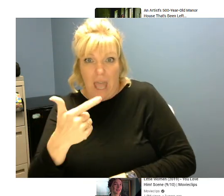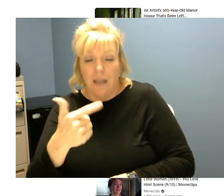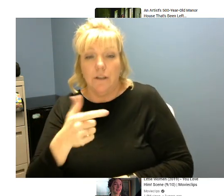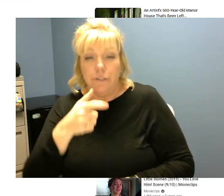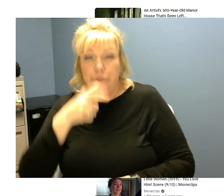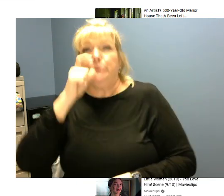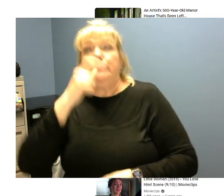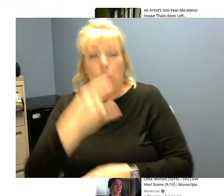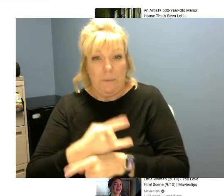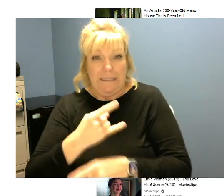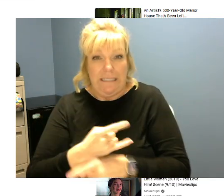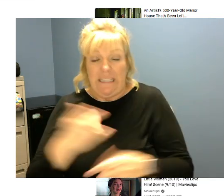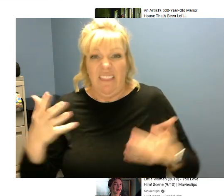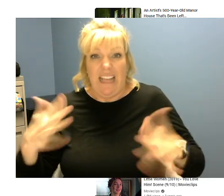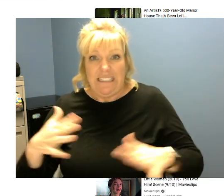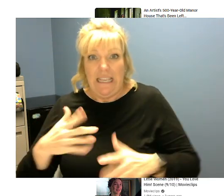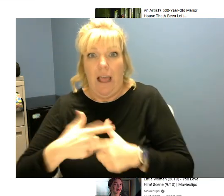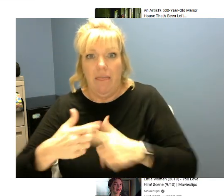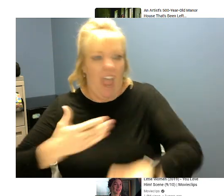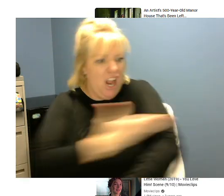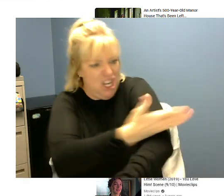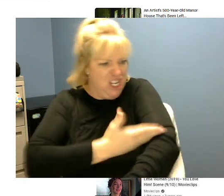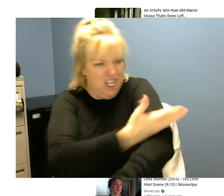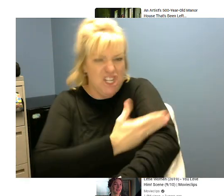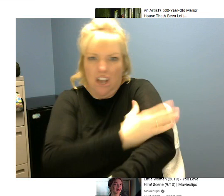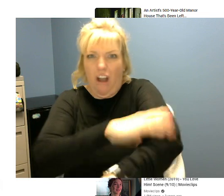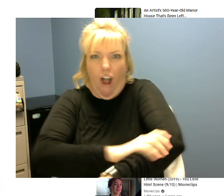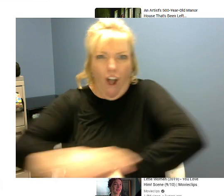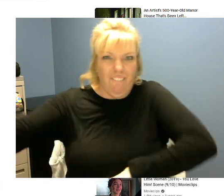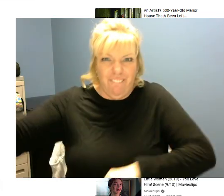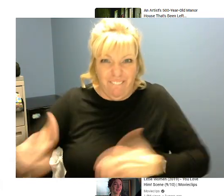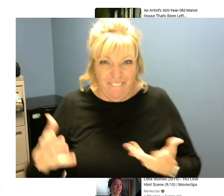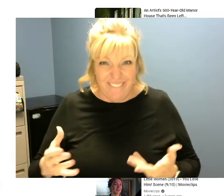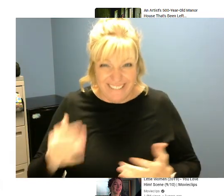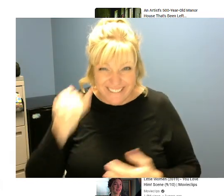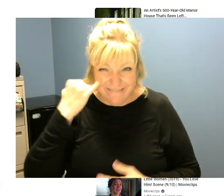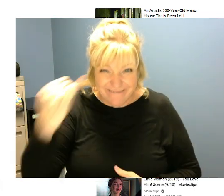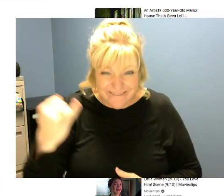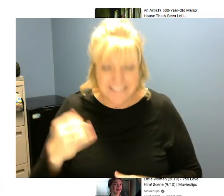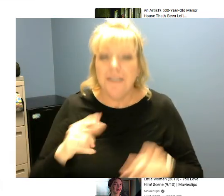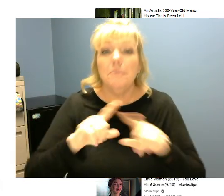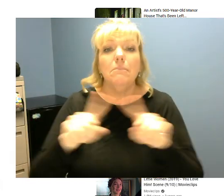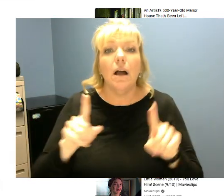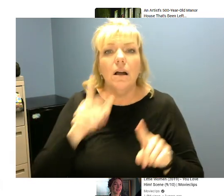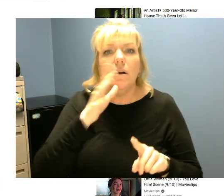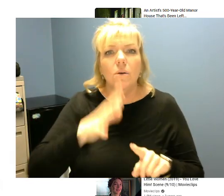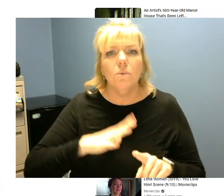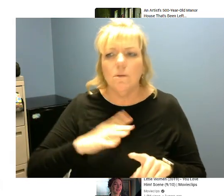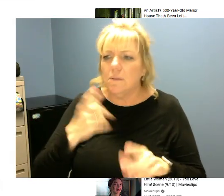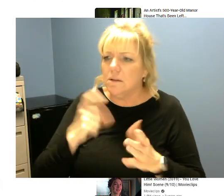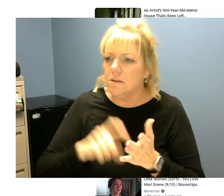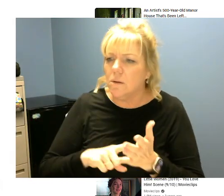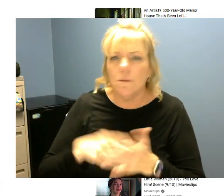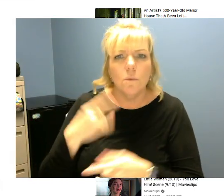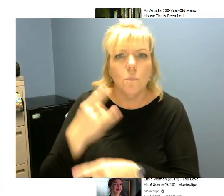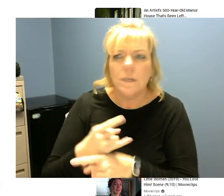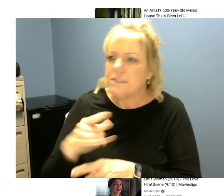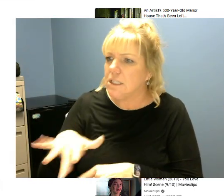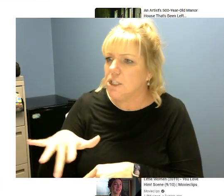they literally like sawed it off. So, but she knows the whiskey's missing. So